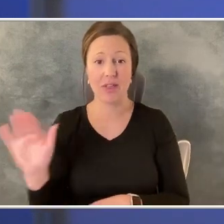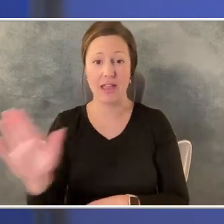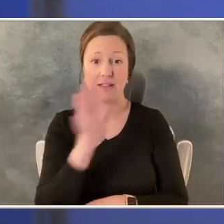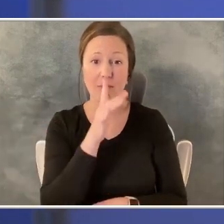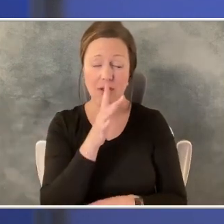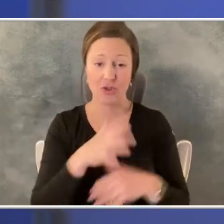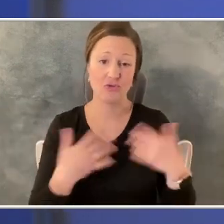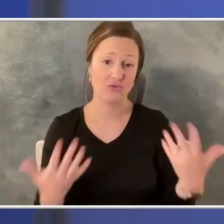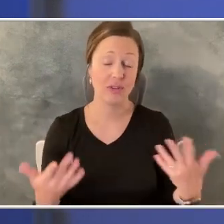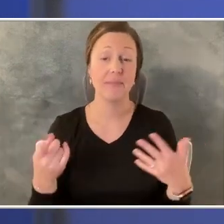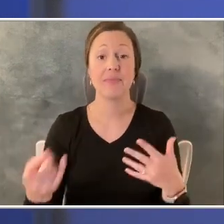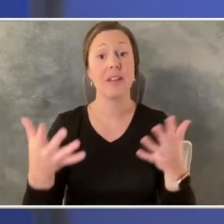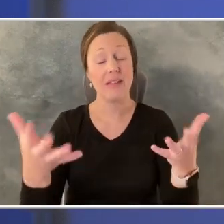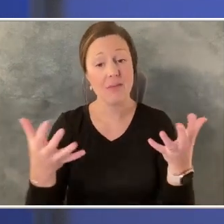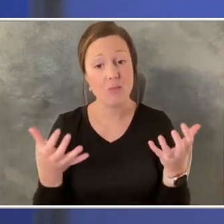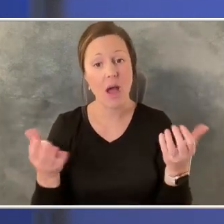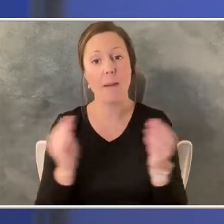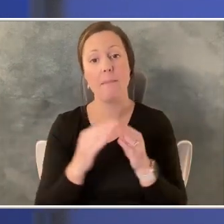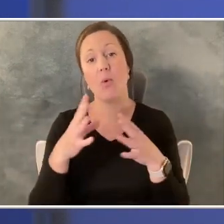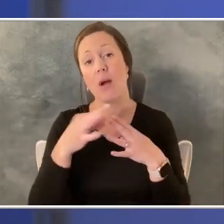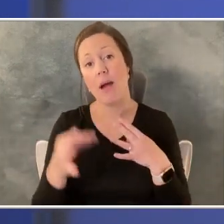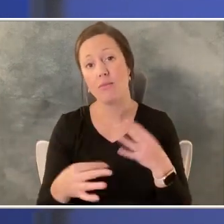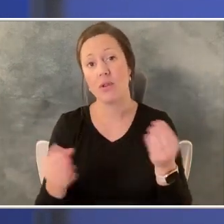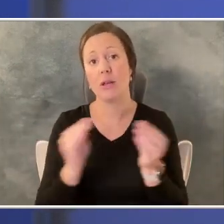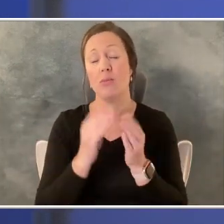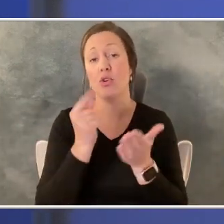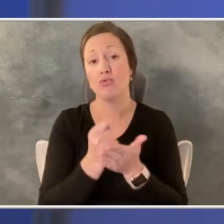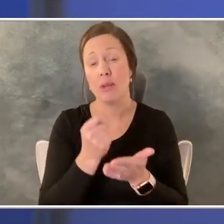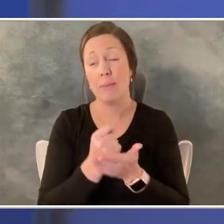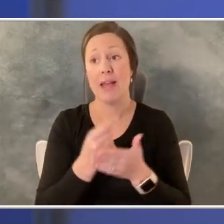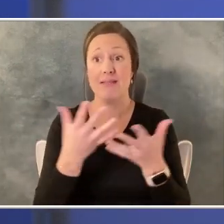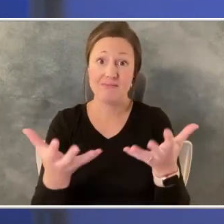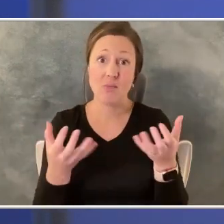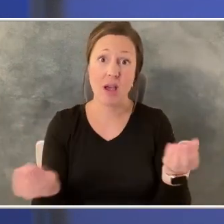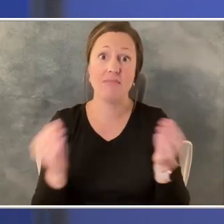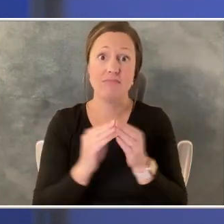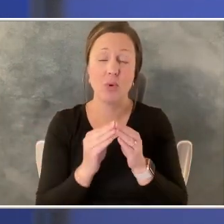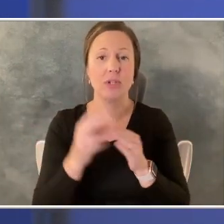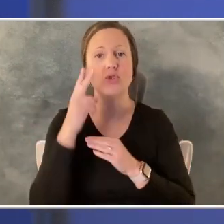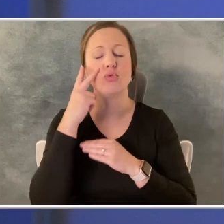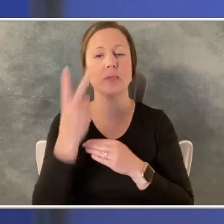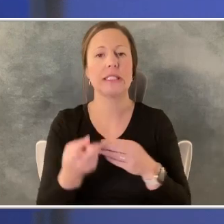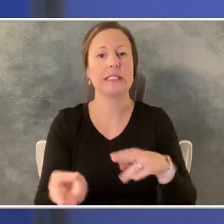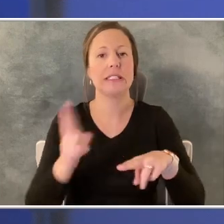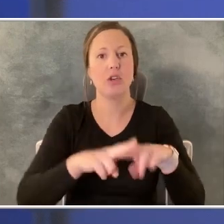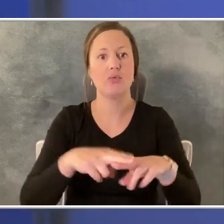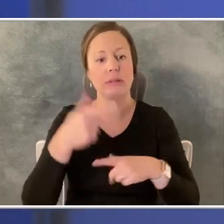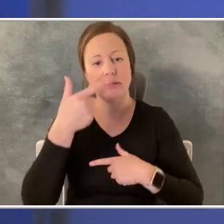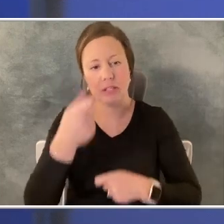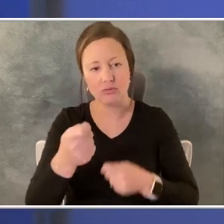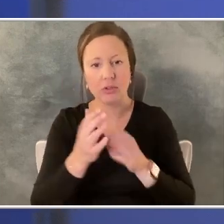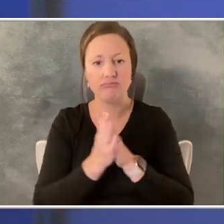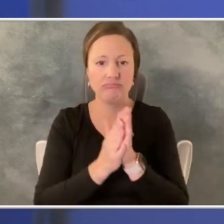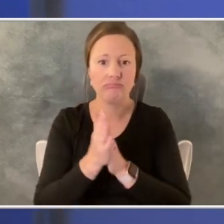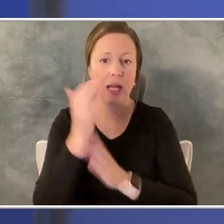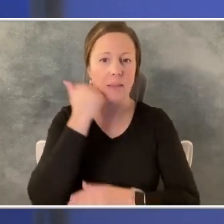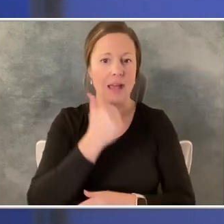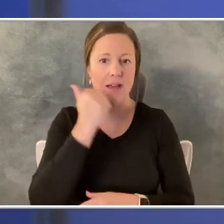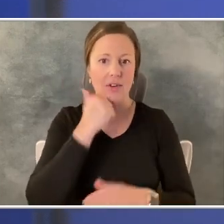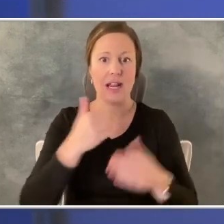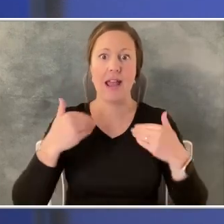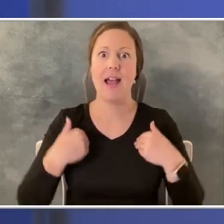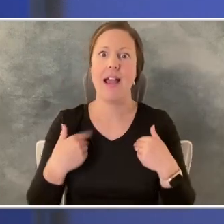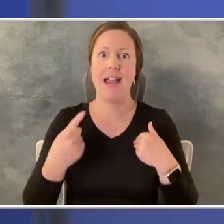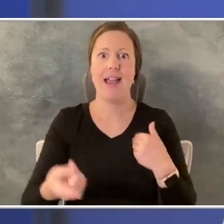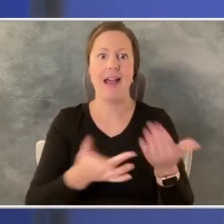They're demanding more options, more treatment, more therapy. So we're seeing increased interest. Every day I get a PubMed alert on every article